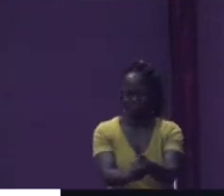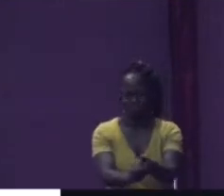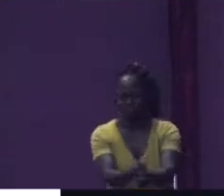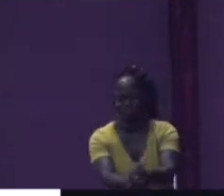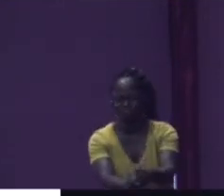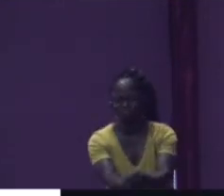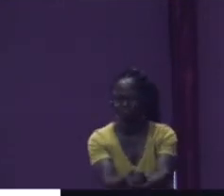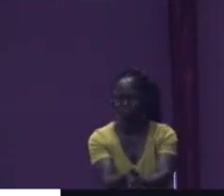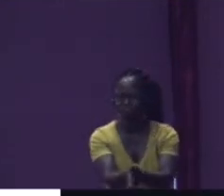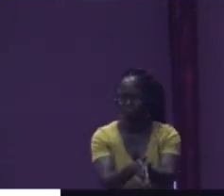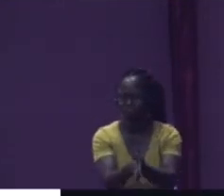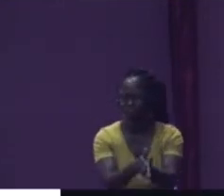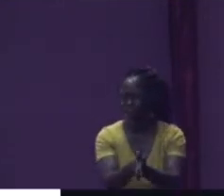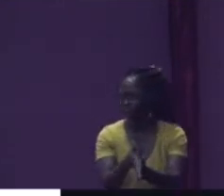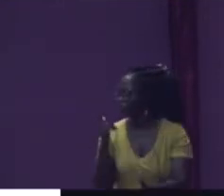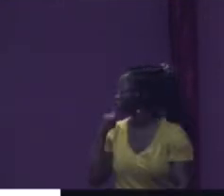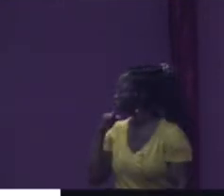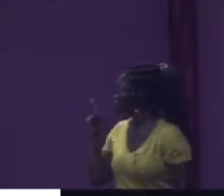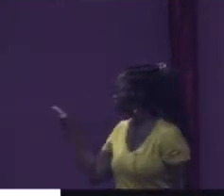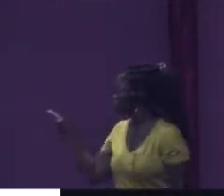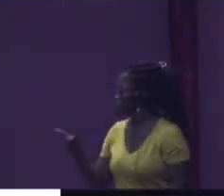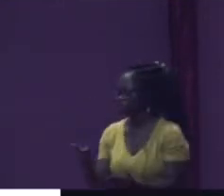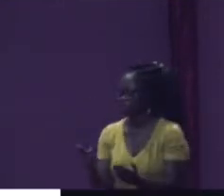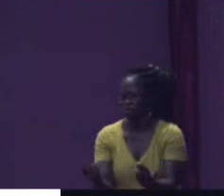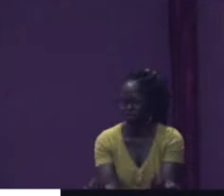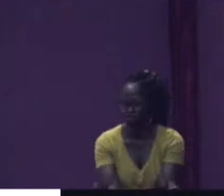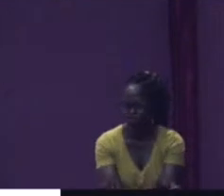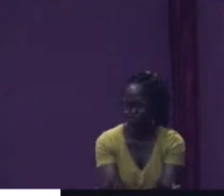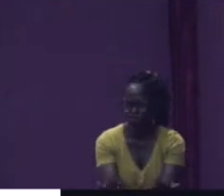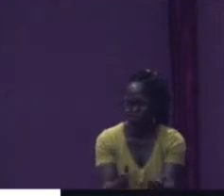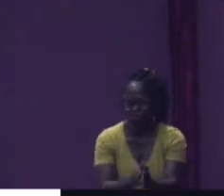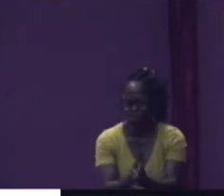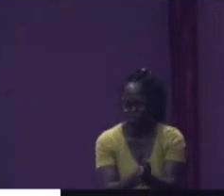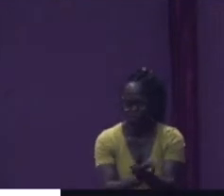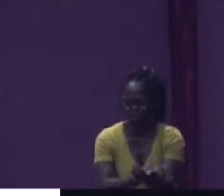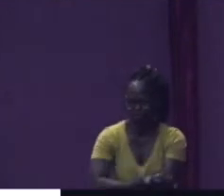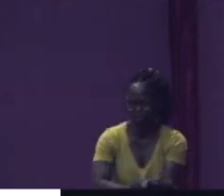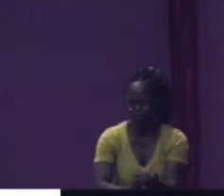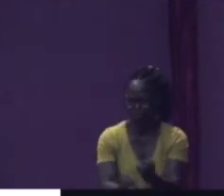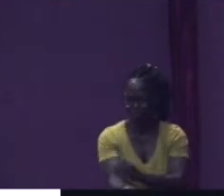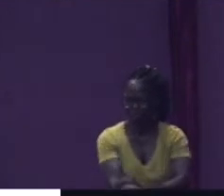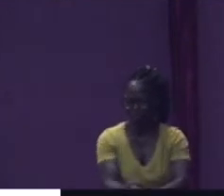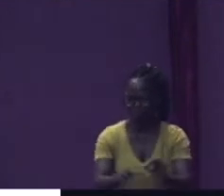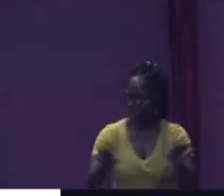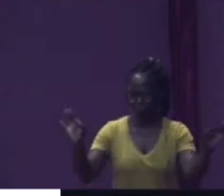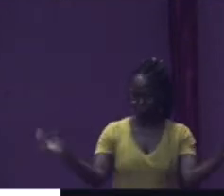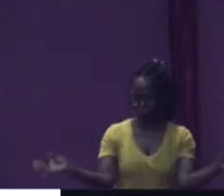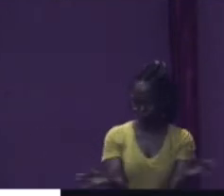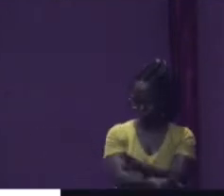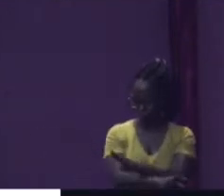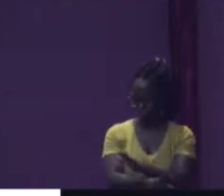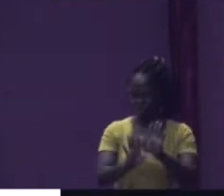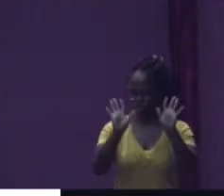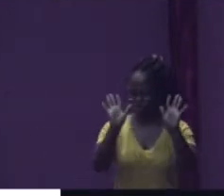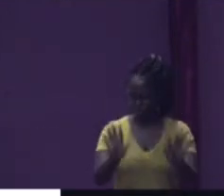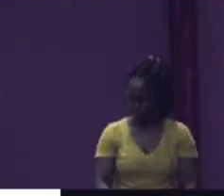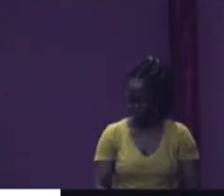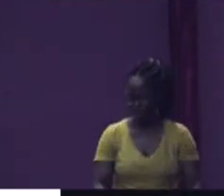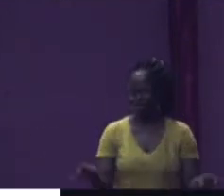then after she finished, they said, well, ask the rest of the midwives what was. But as I